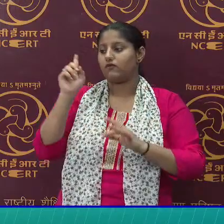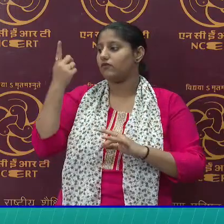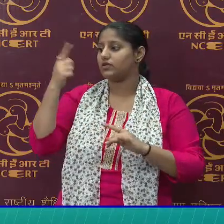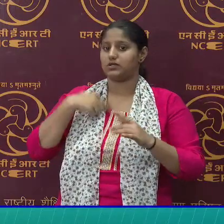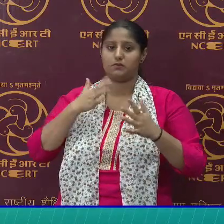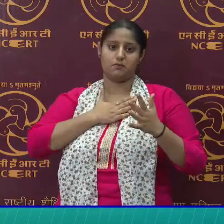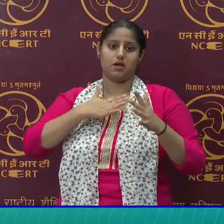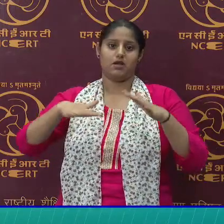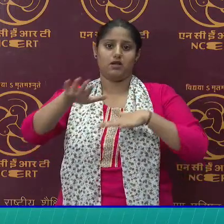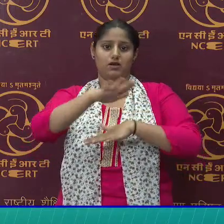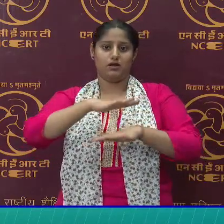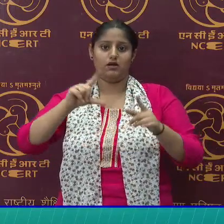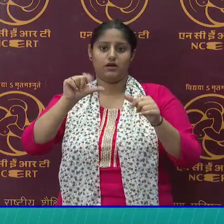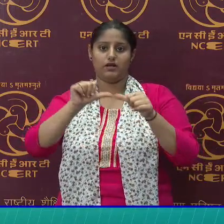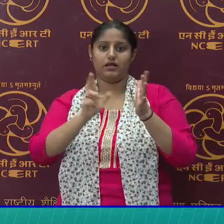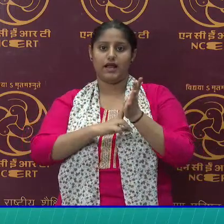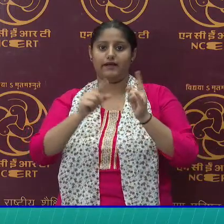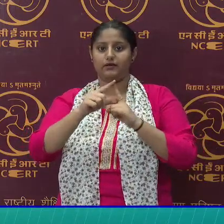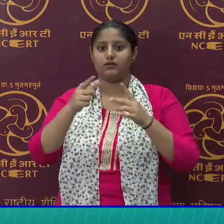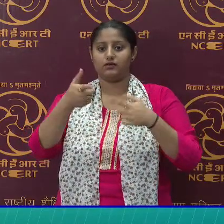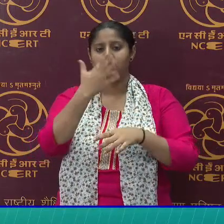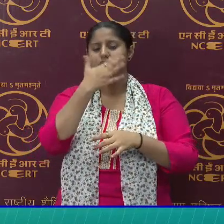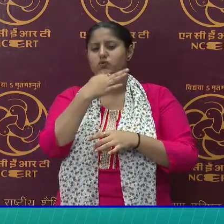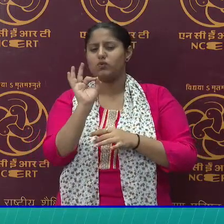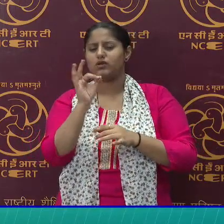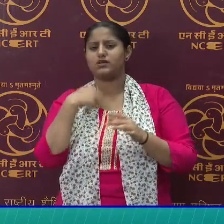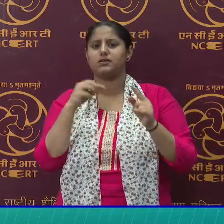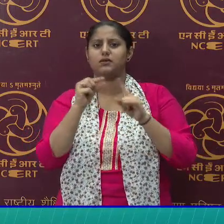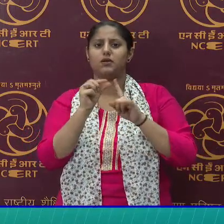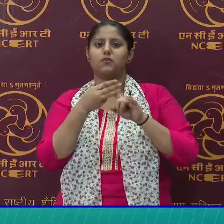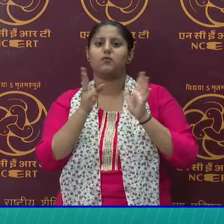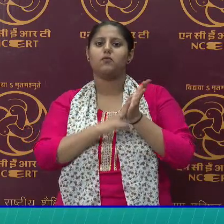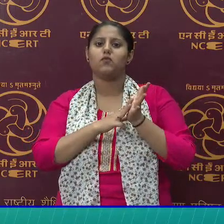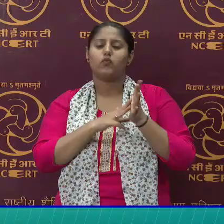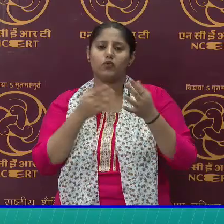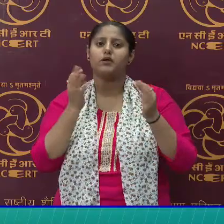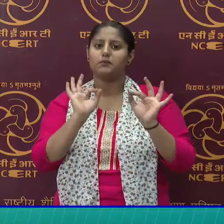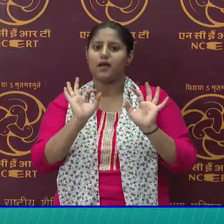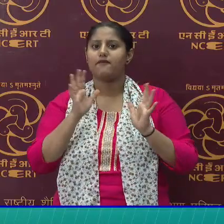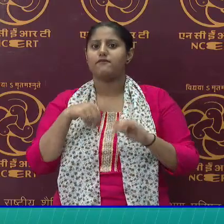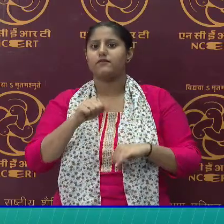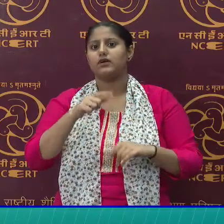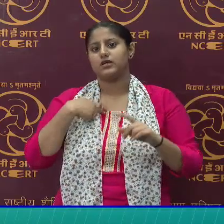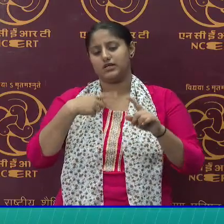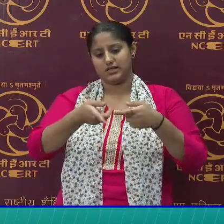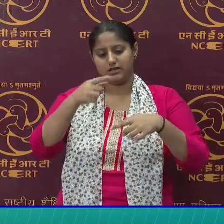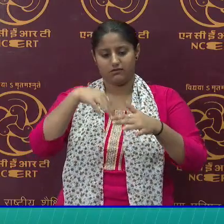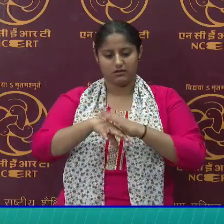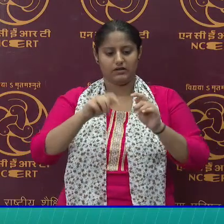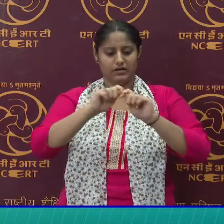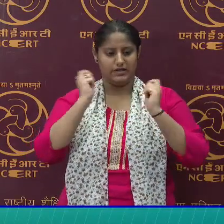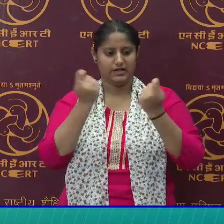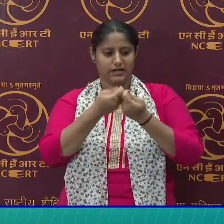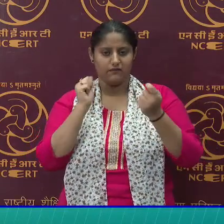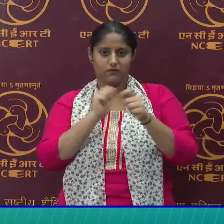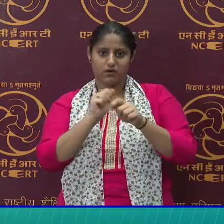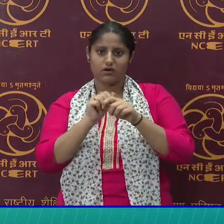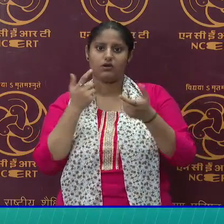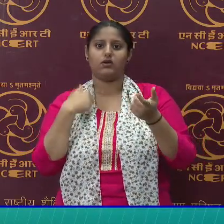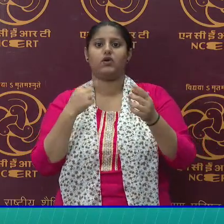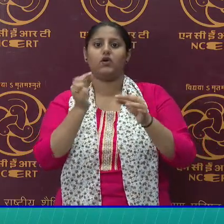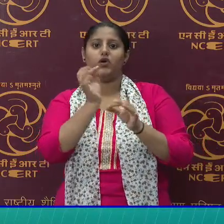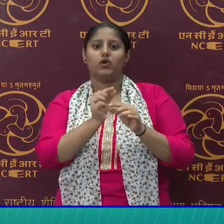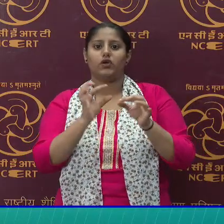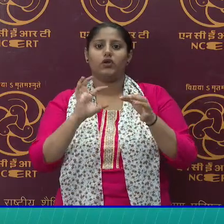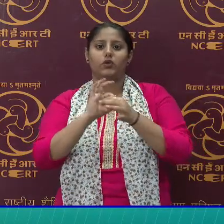which there is a beautiful poem called Together We Can, which is about teamwork and unity. Together we stand strong